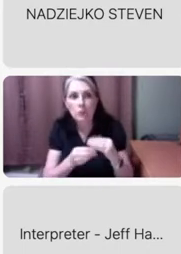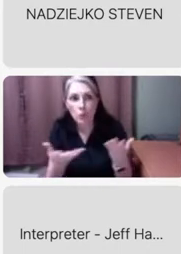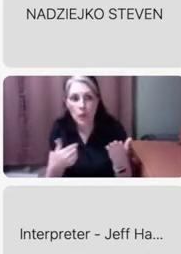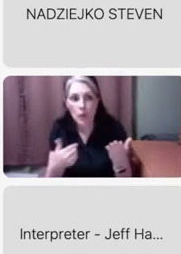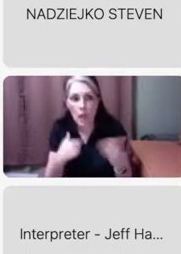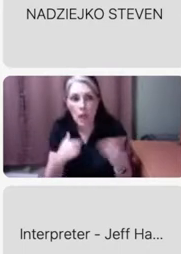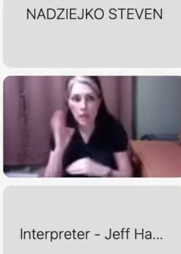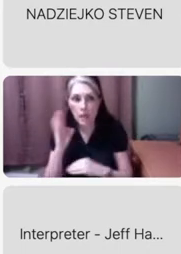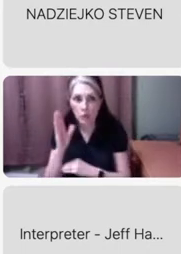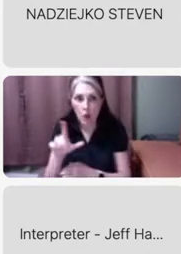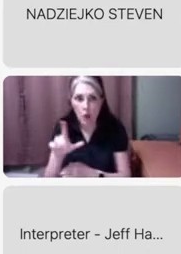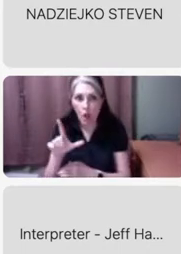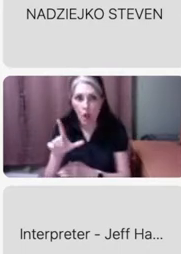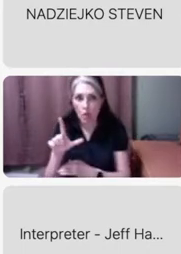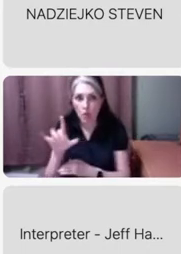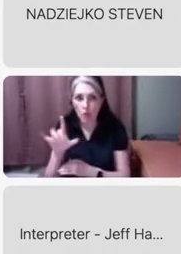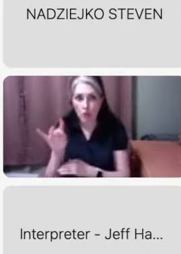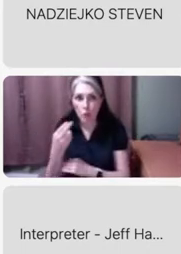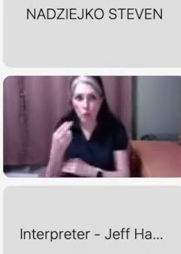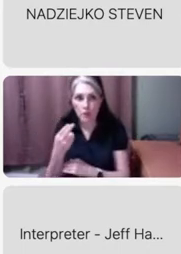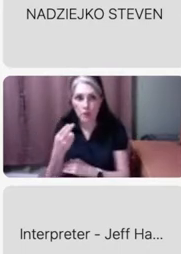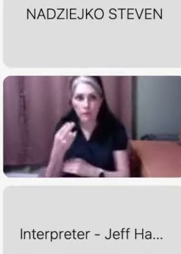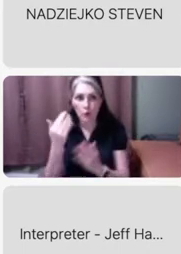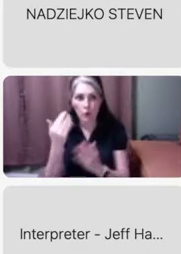for all the items that we normally fund